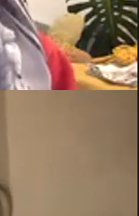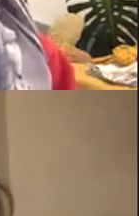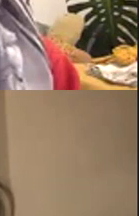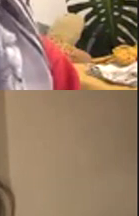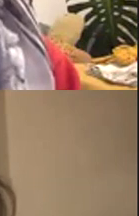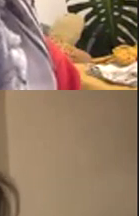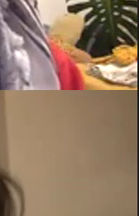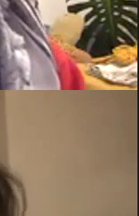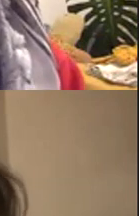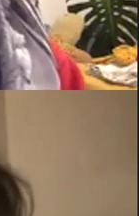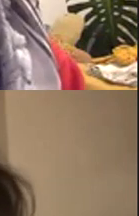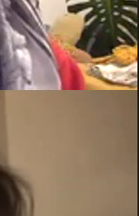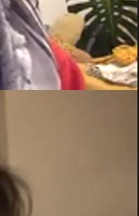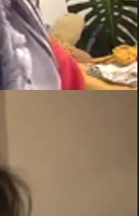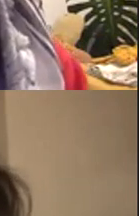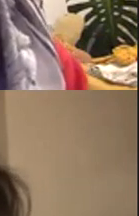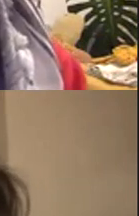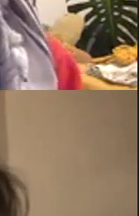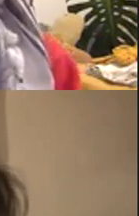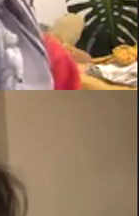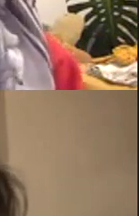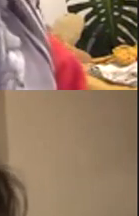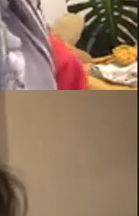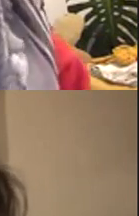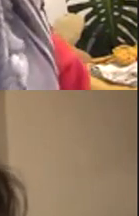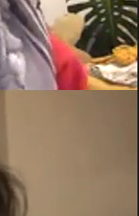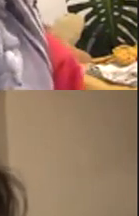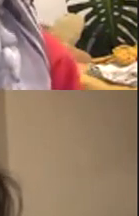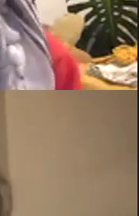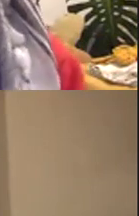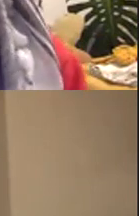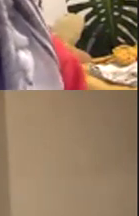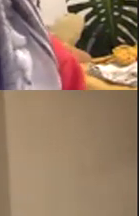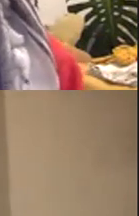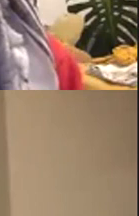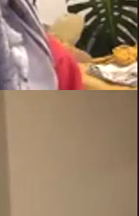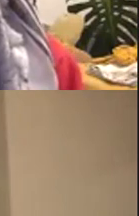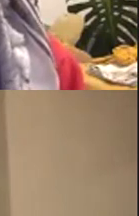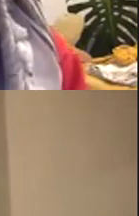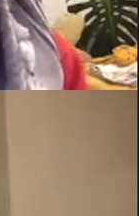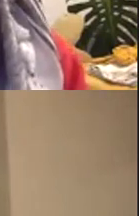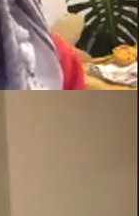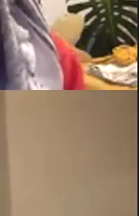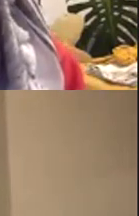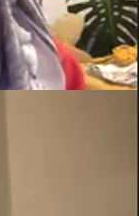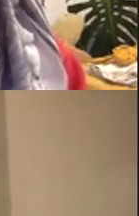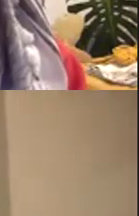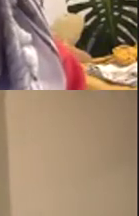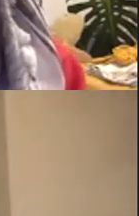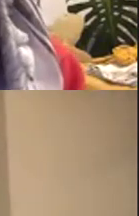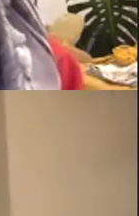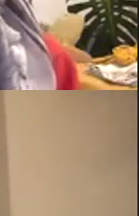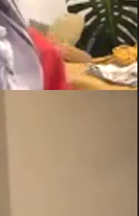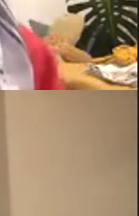room. Hope you have a great night or morning or afternoon wherever you are. Take care, and we'll see you